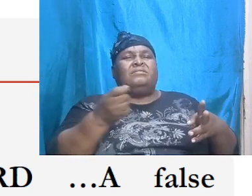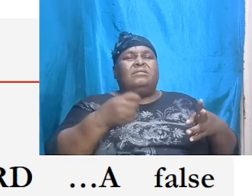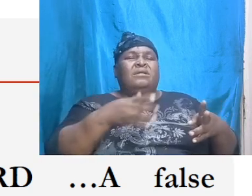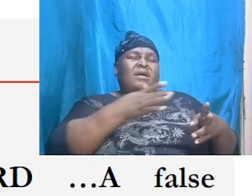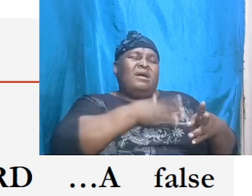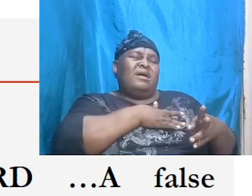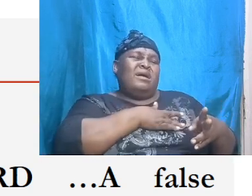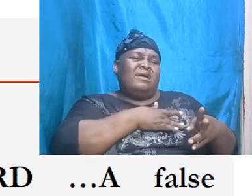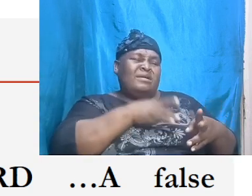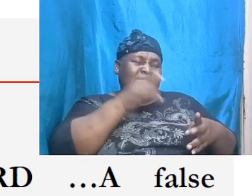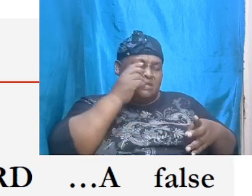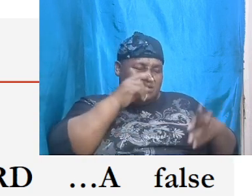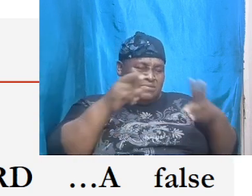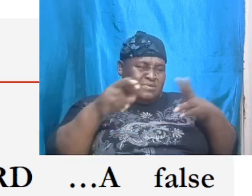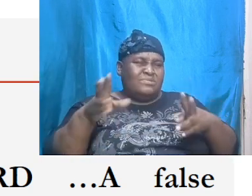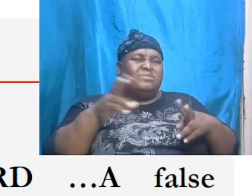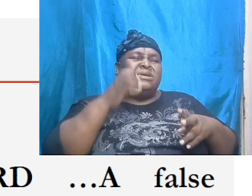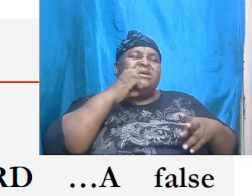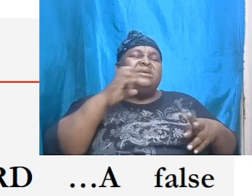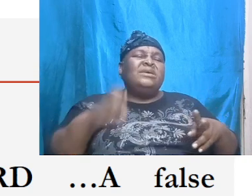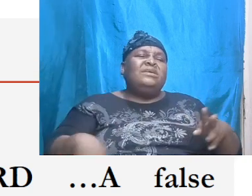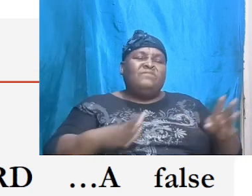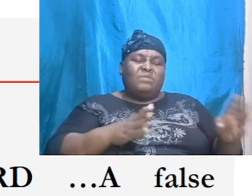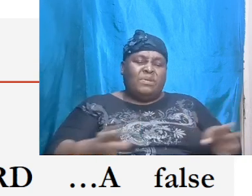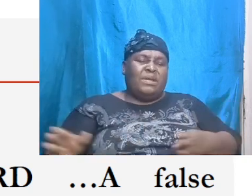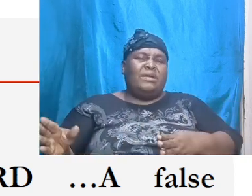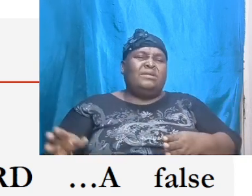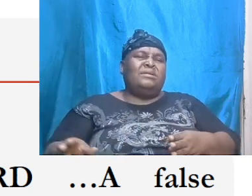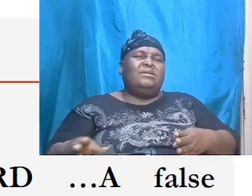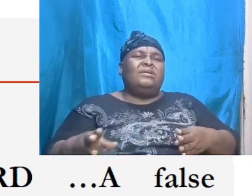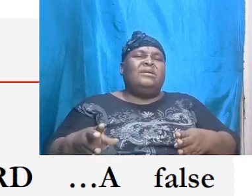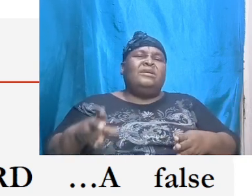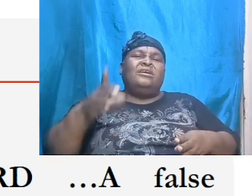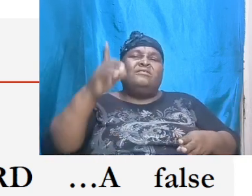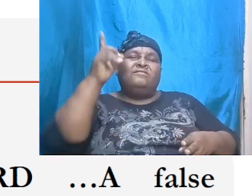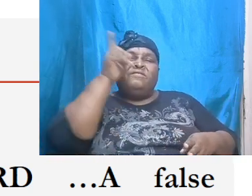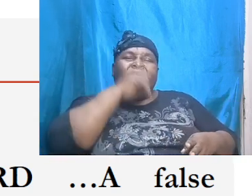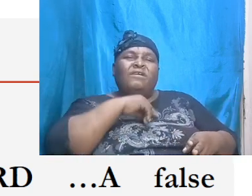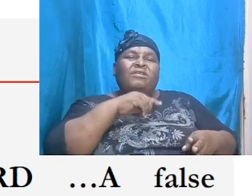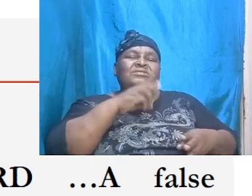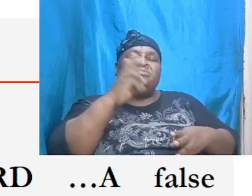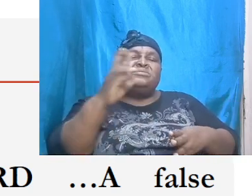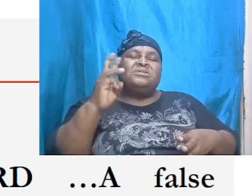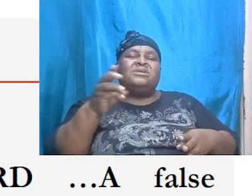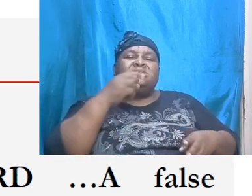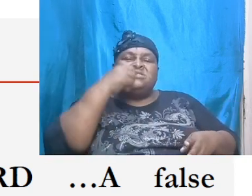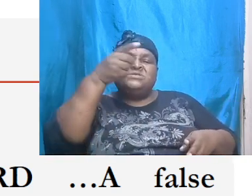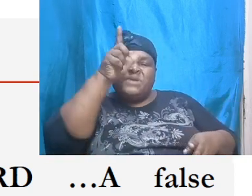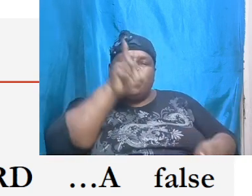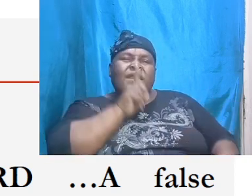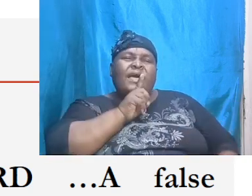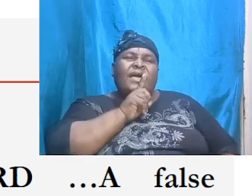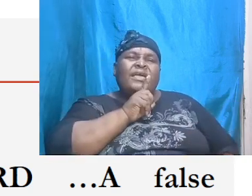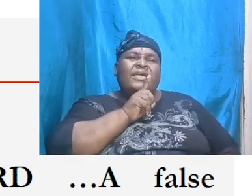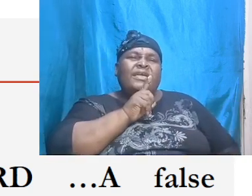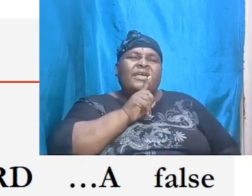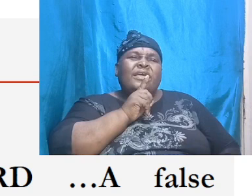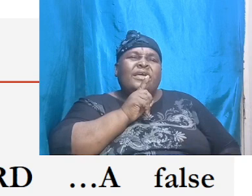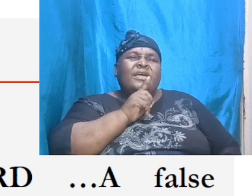evil plans, feet that are swift in mischief, a false witness that speak lies. And I strongly believe